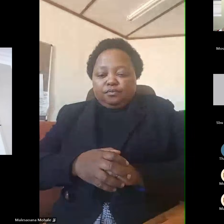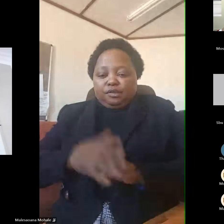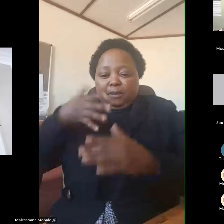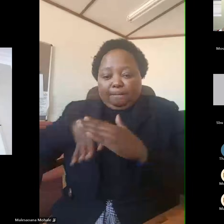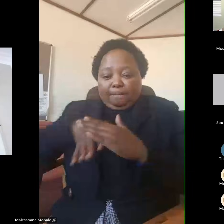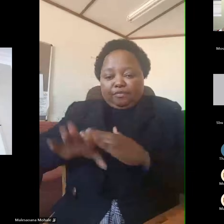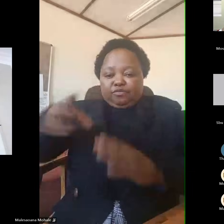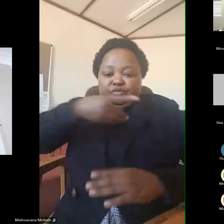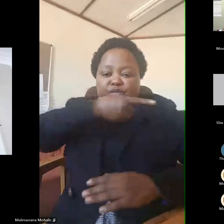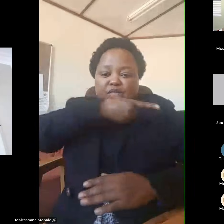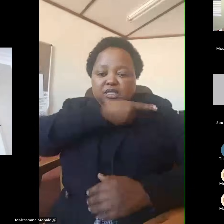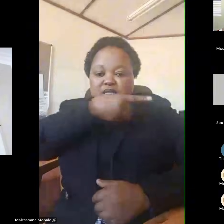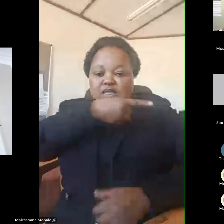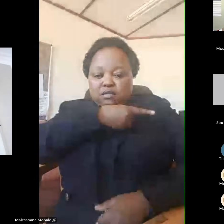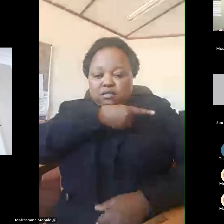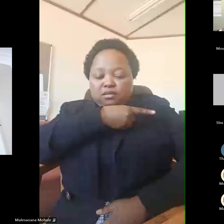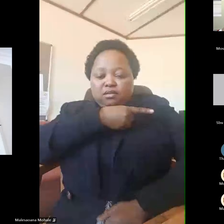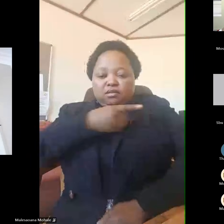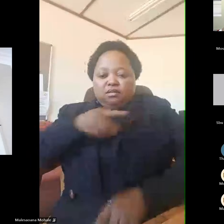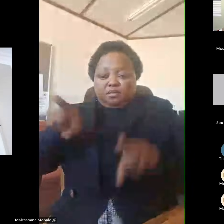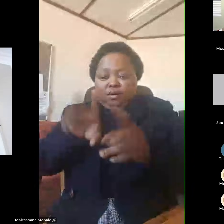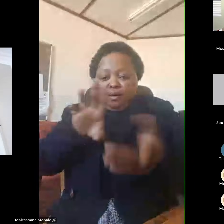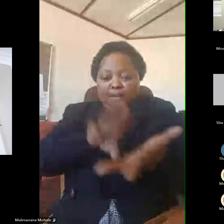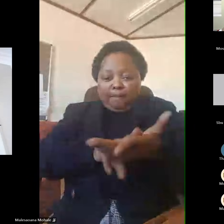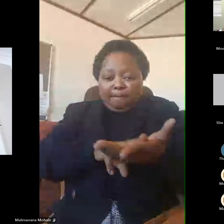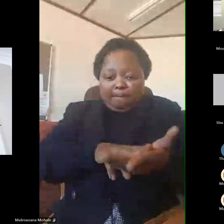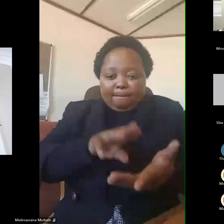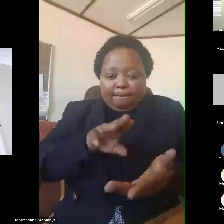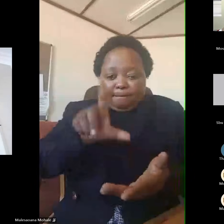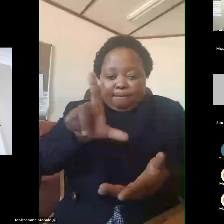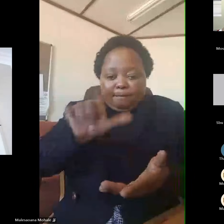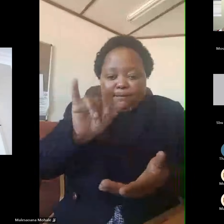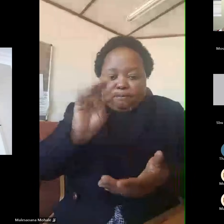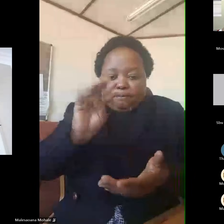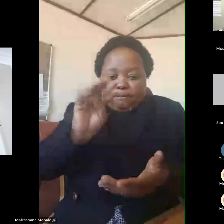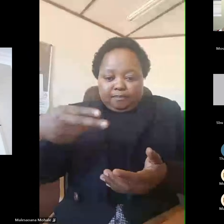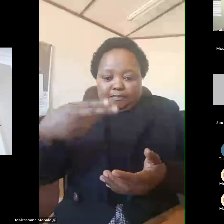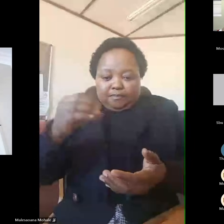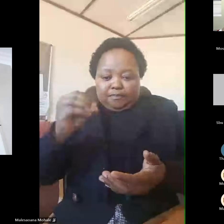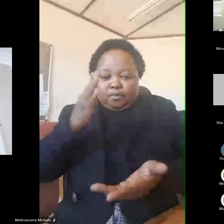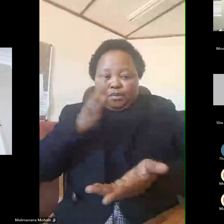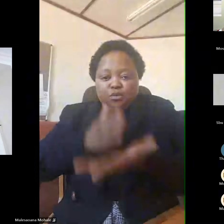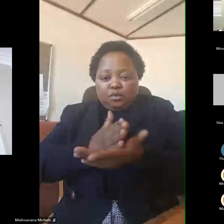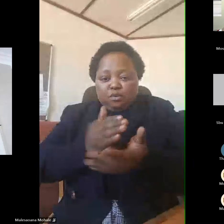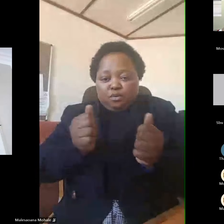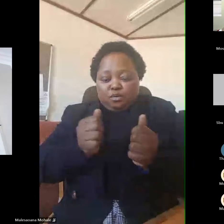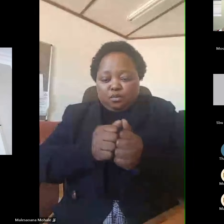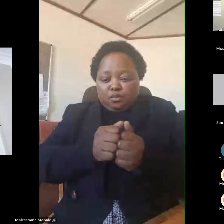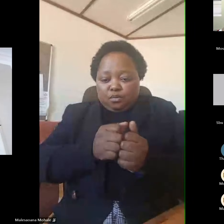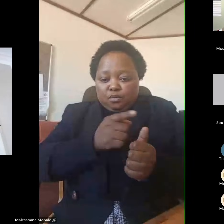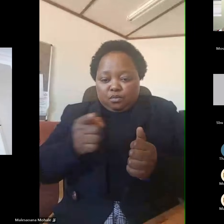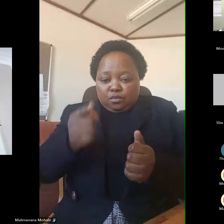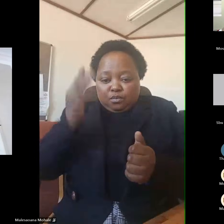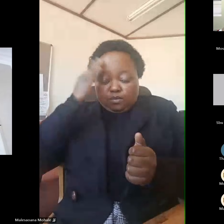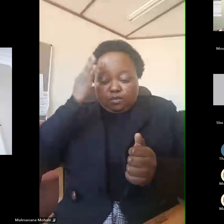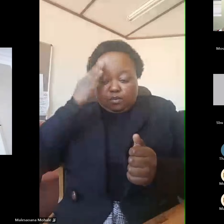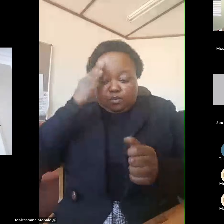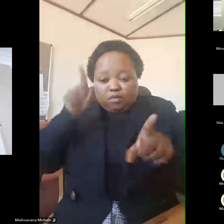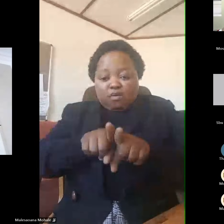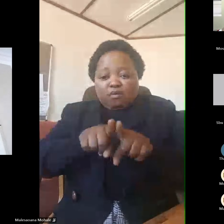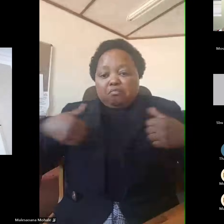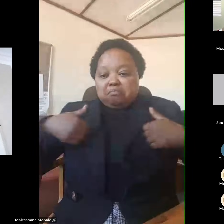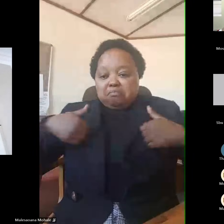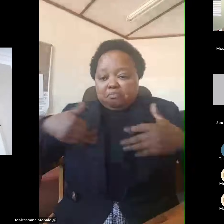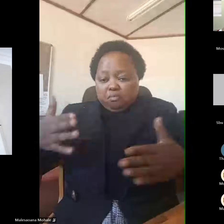and to Medimpo. And I really resonated with both of the opening marks today. I'm